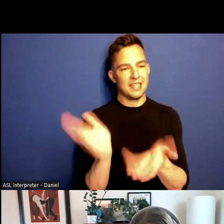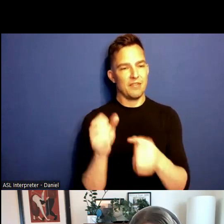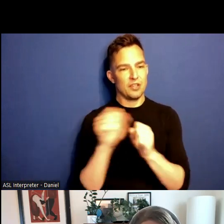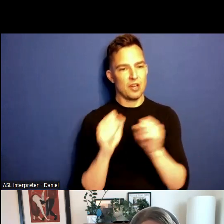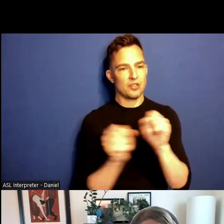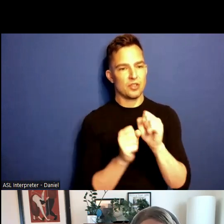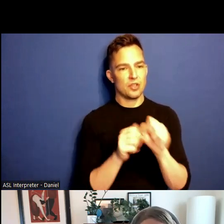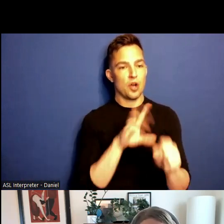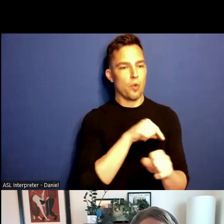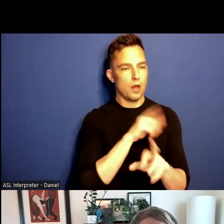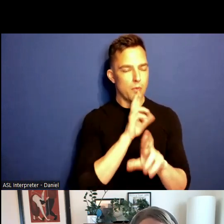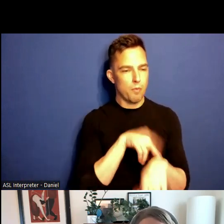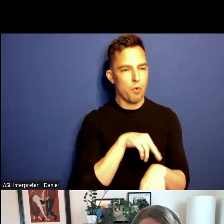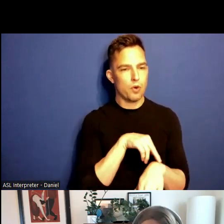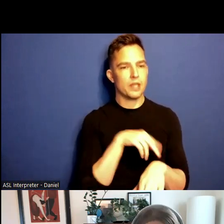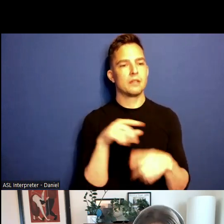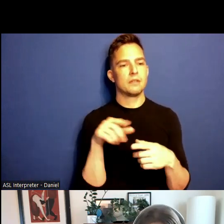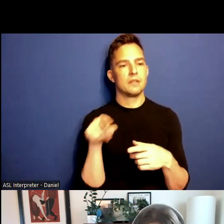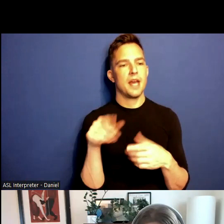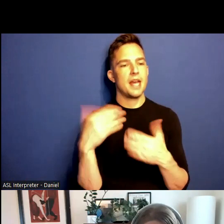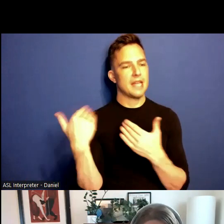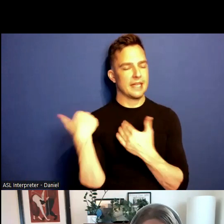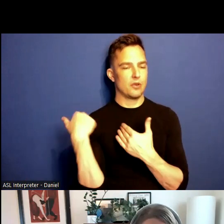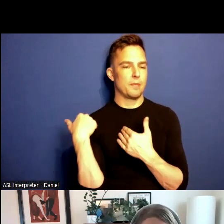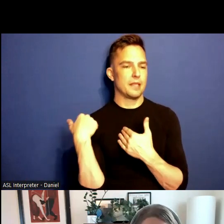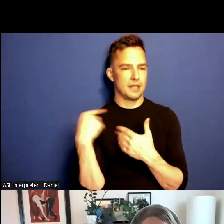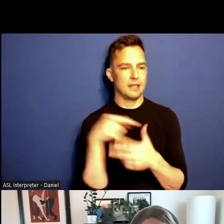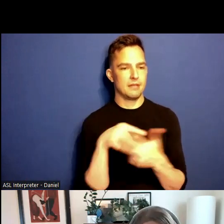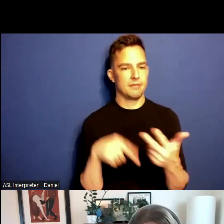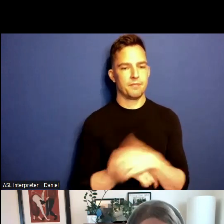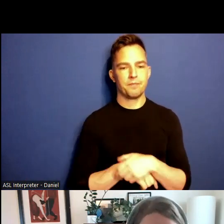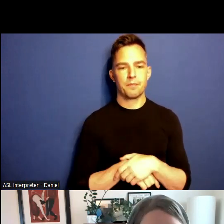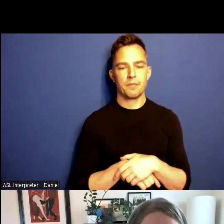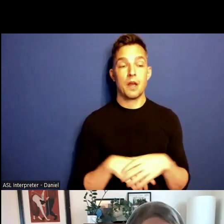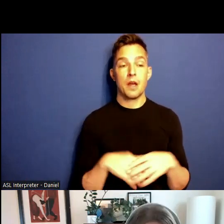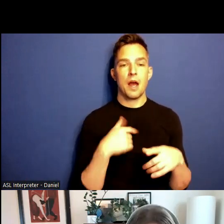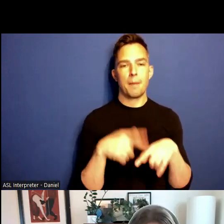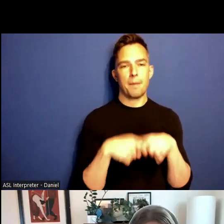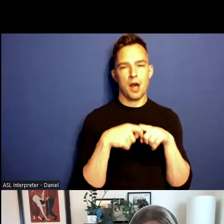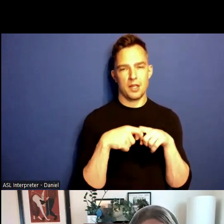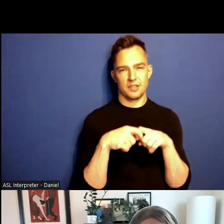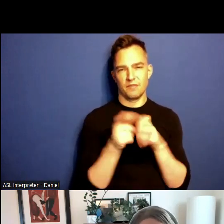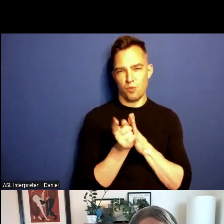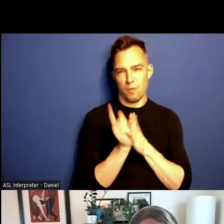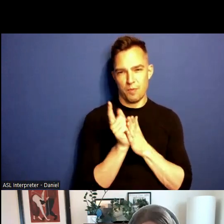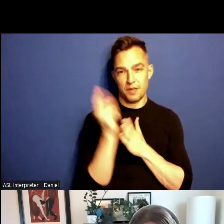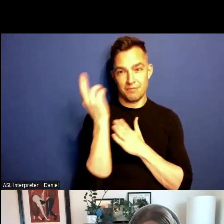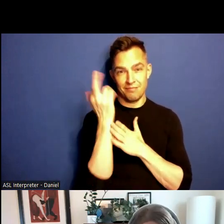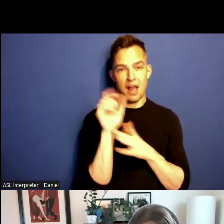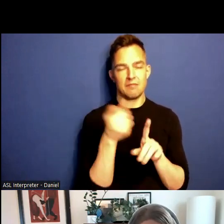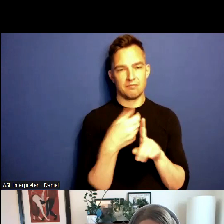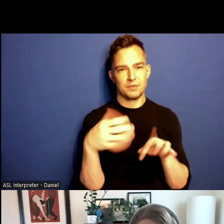quality reporting to bear and accountability. I'll pause for a really brief moment to explain what